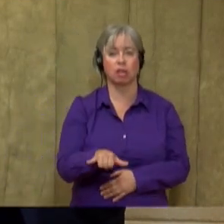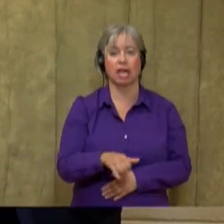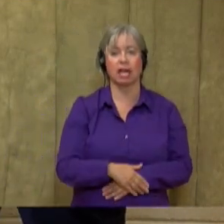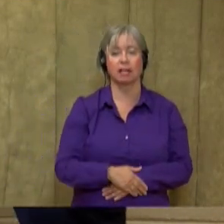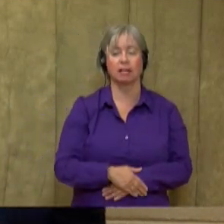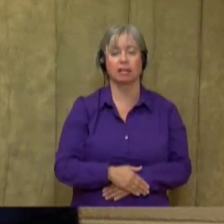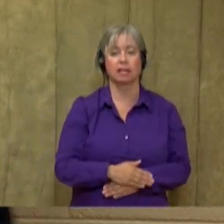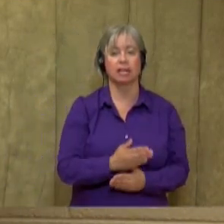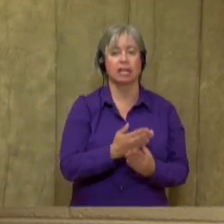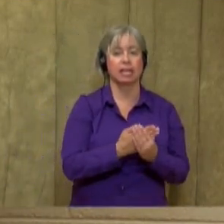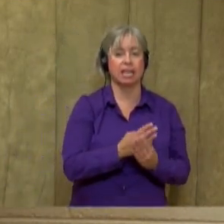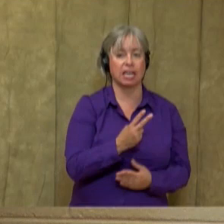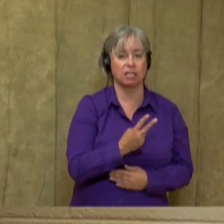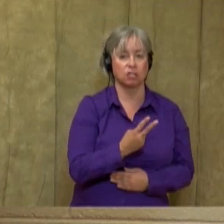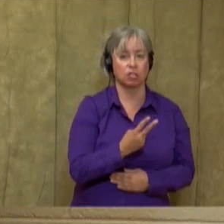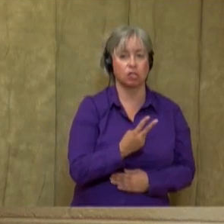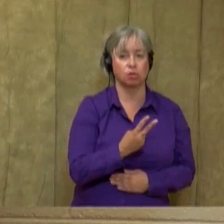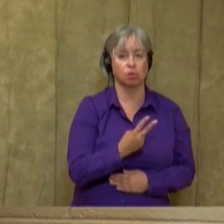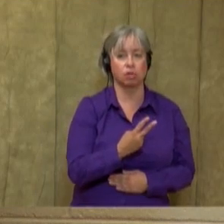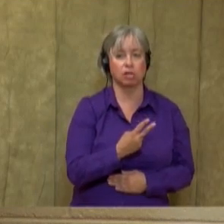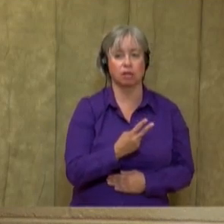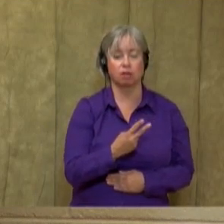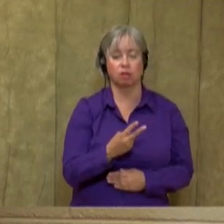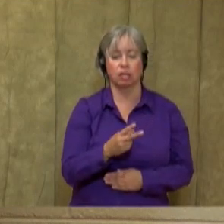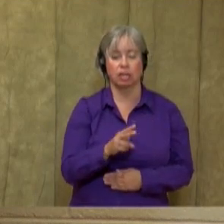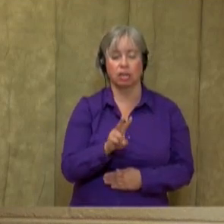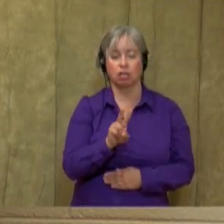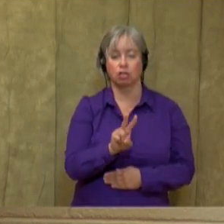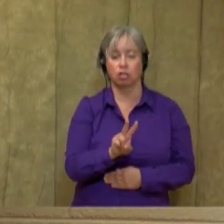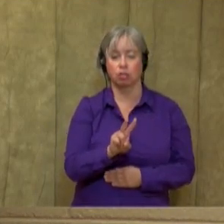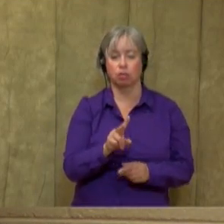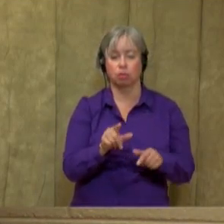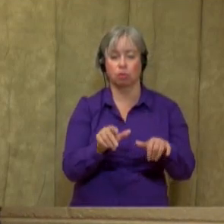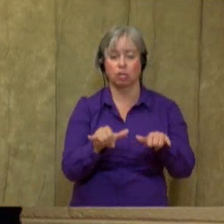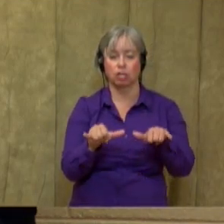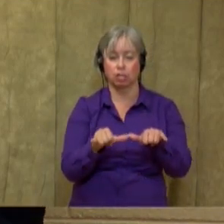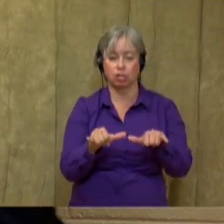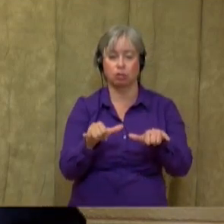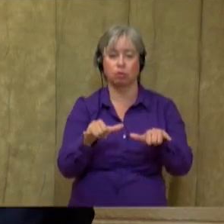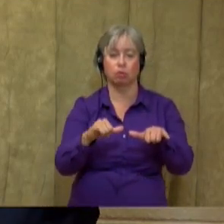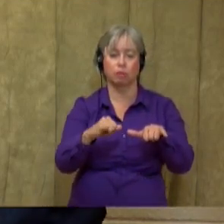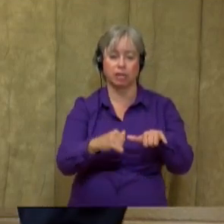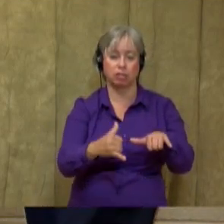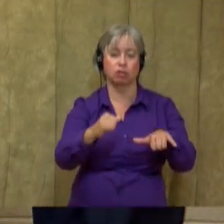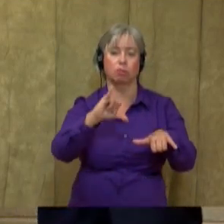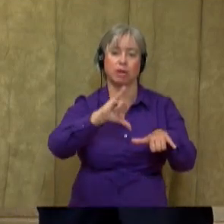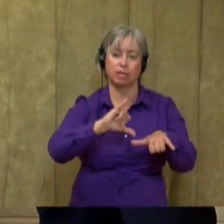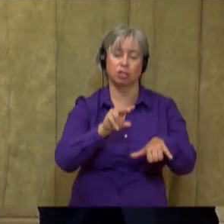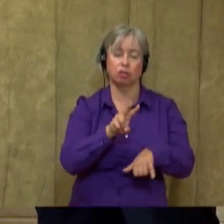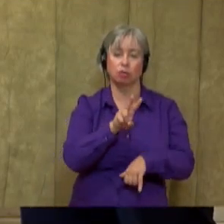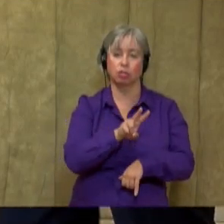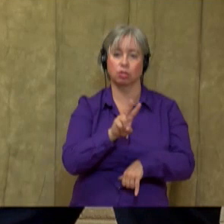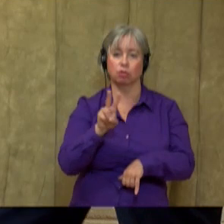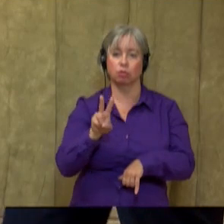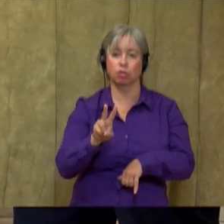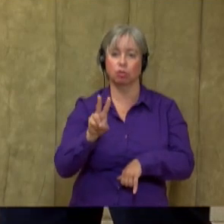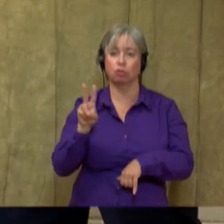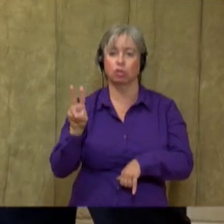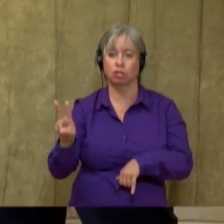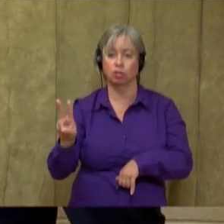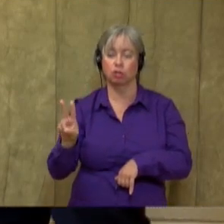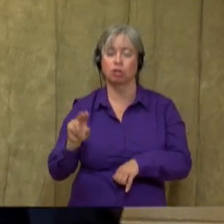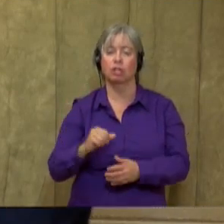with case 2, I'm looking at a 2 by 2 by 2 cube. And if I dump that whole thing in paint, all